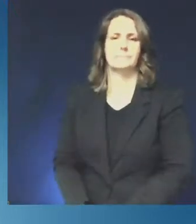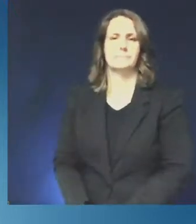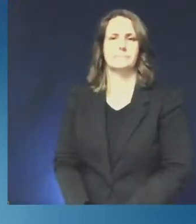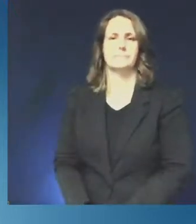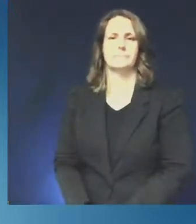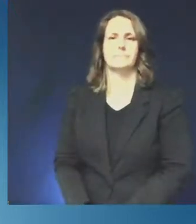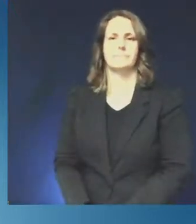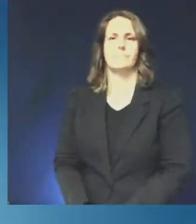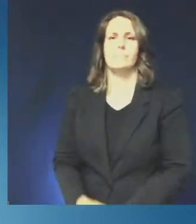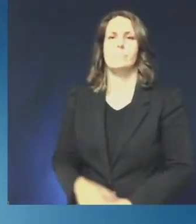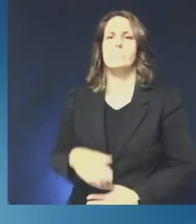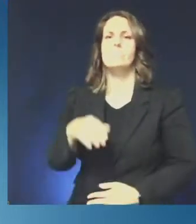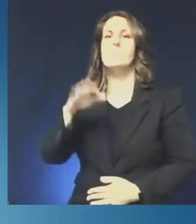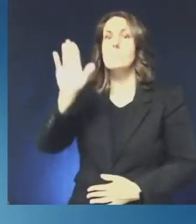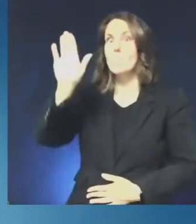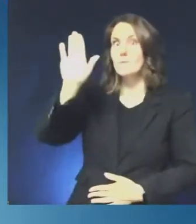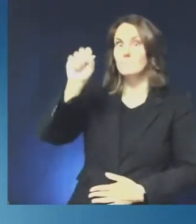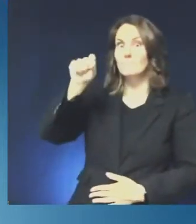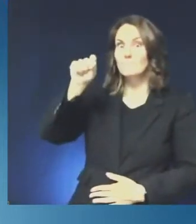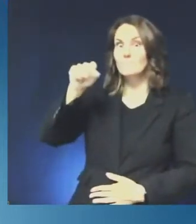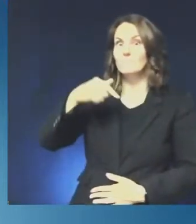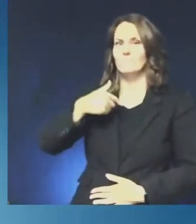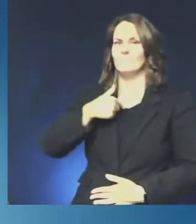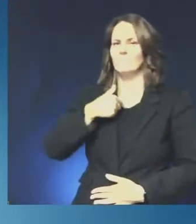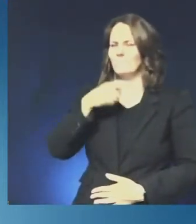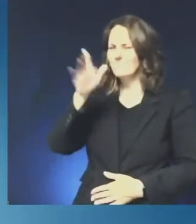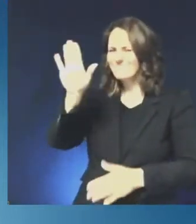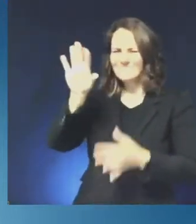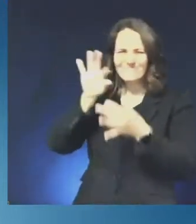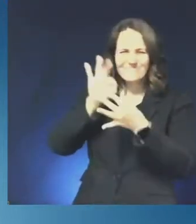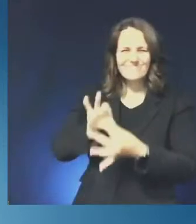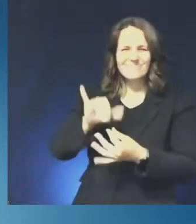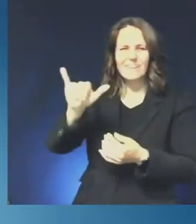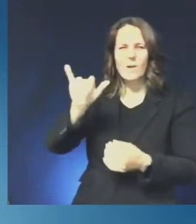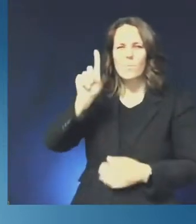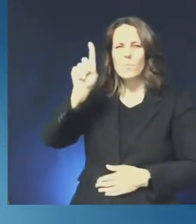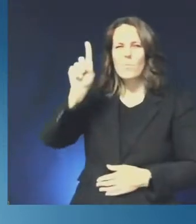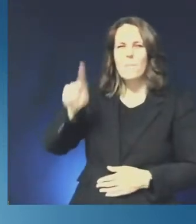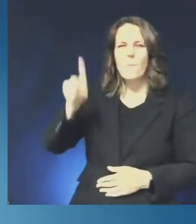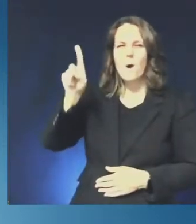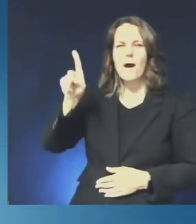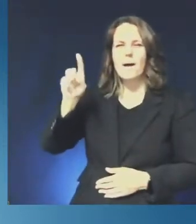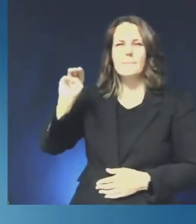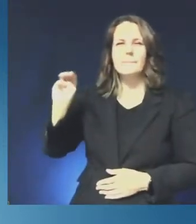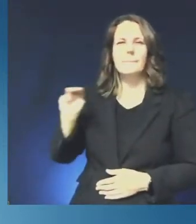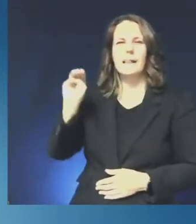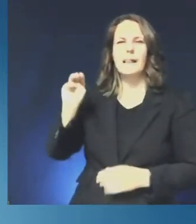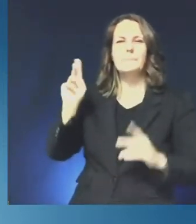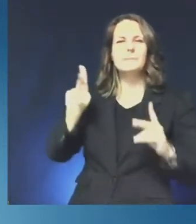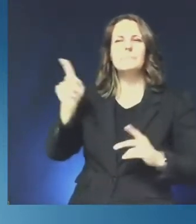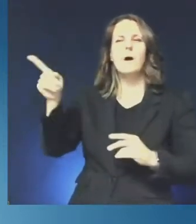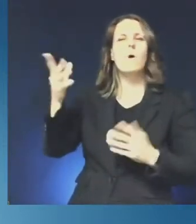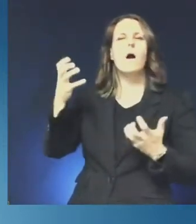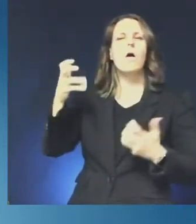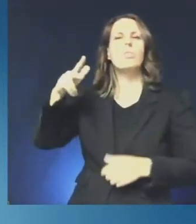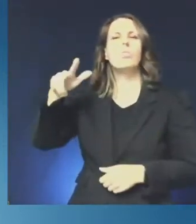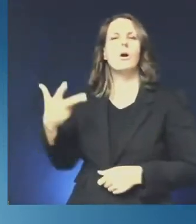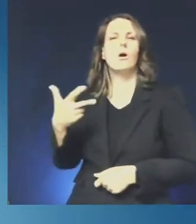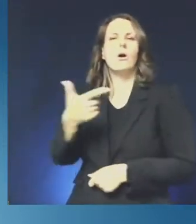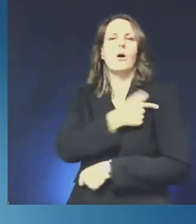1.1 million people that received the third dose. Were any Wisconsinites in that 1.1